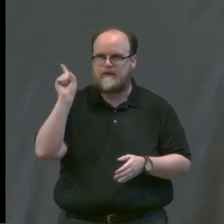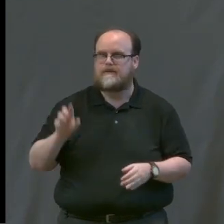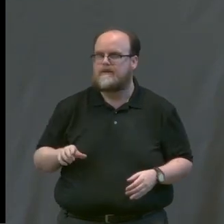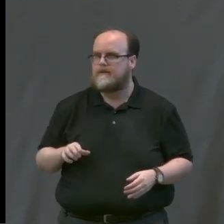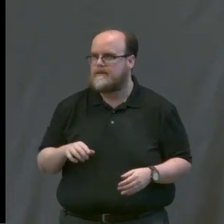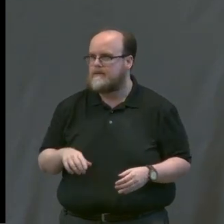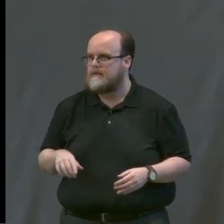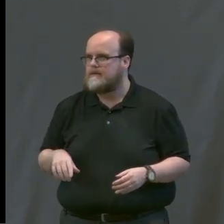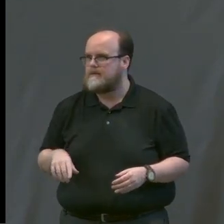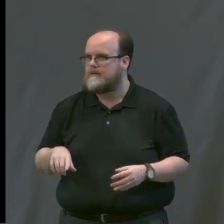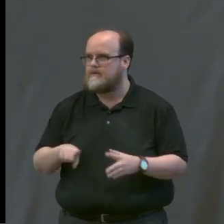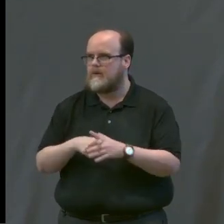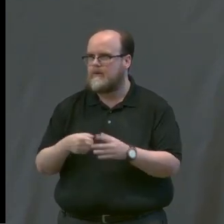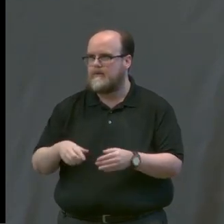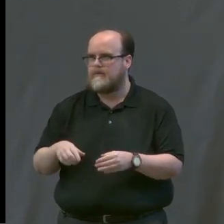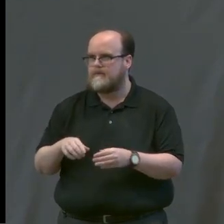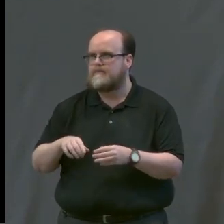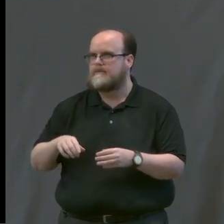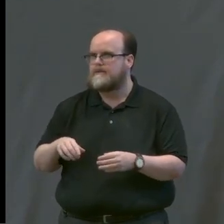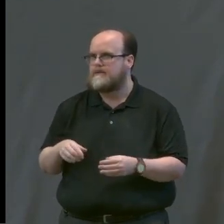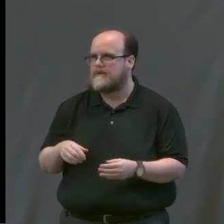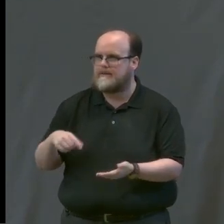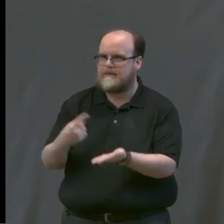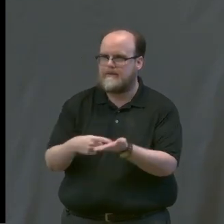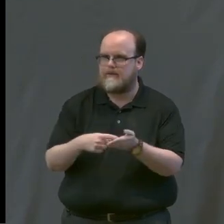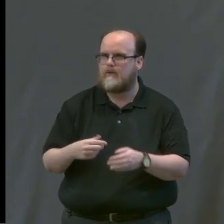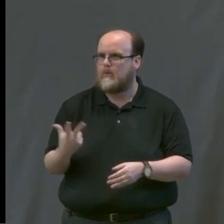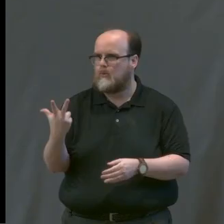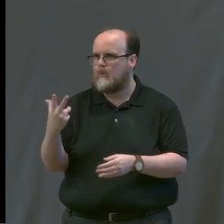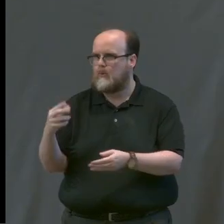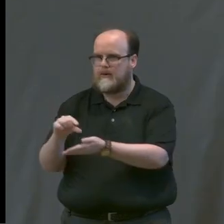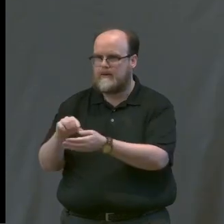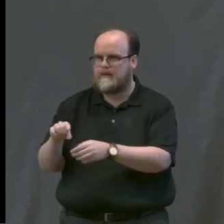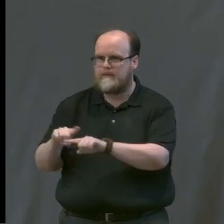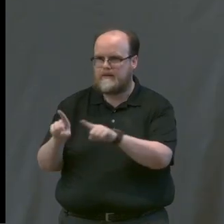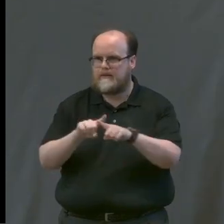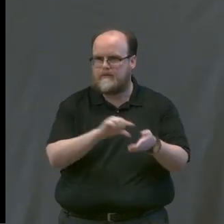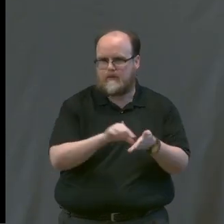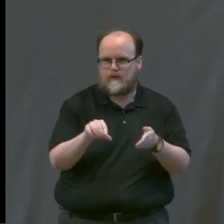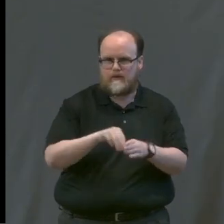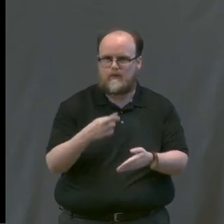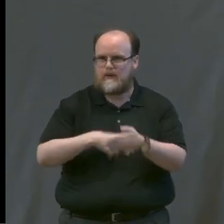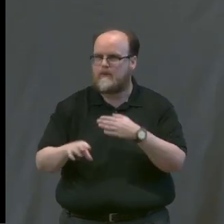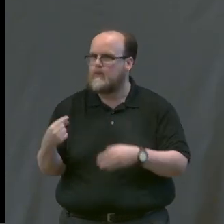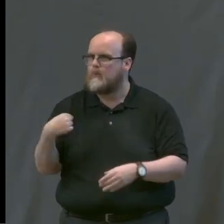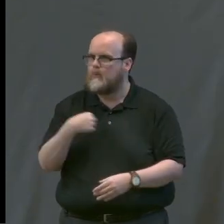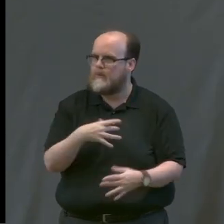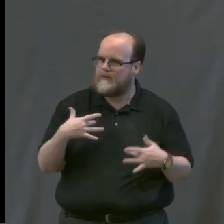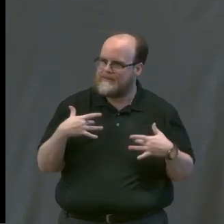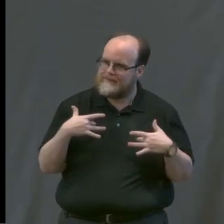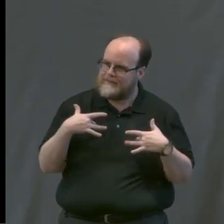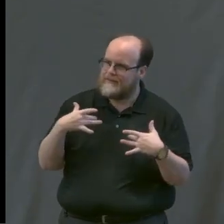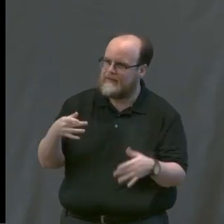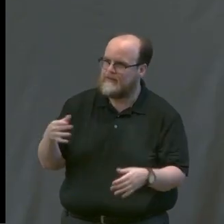at the beginning and talk about 3 different passages in the book of Revelation that we have a tendency to pull out